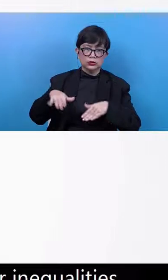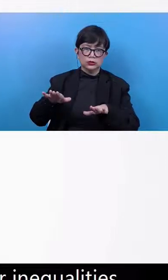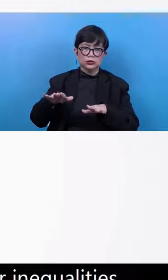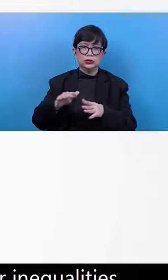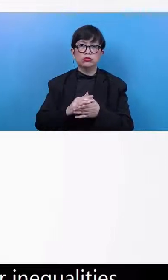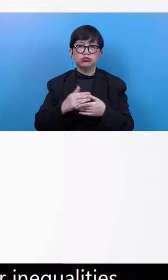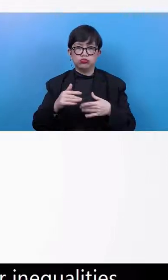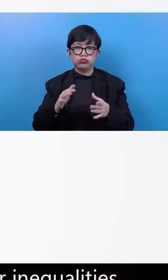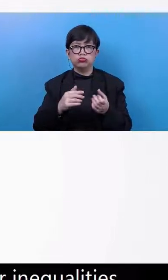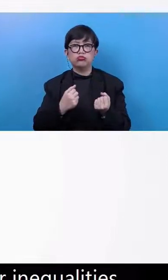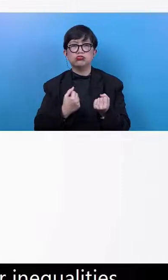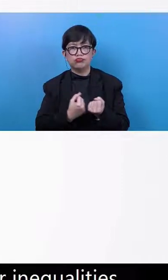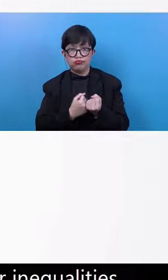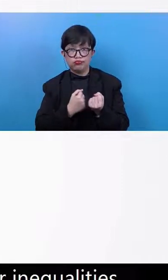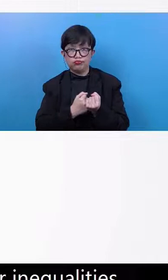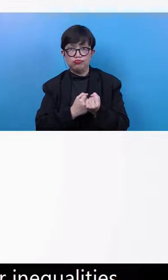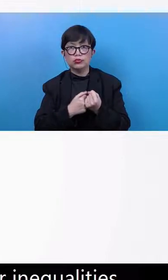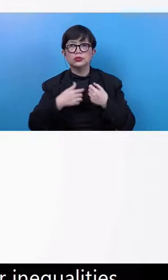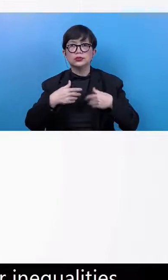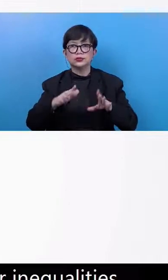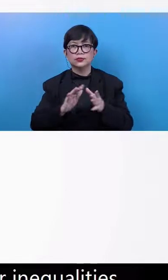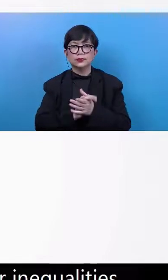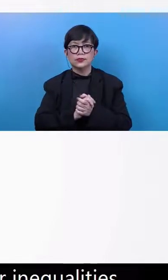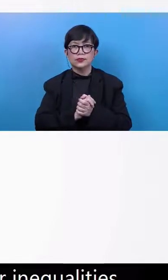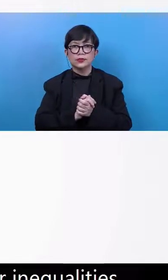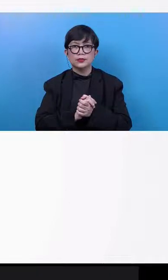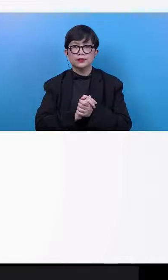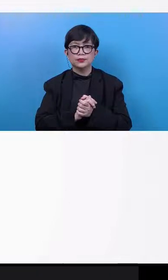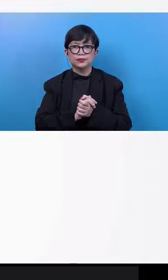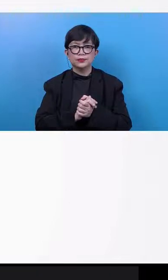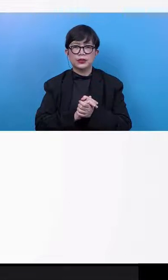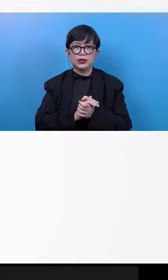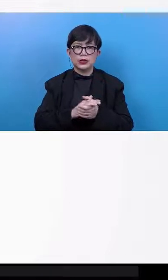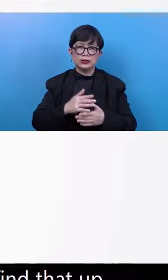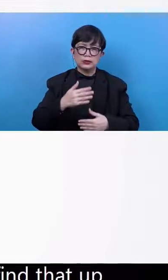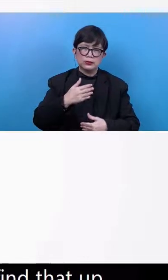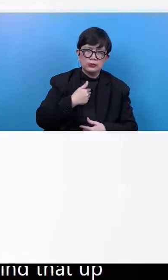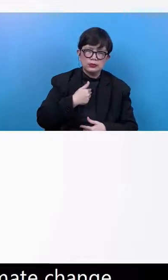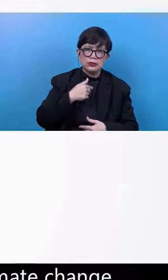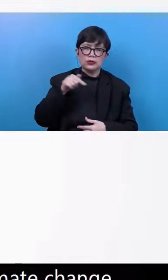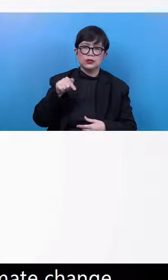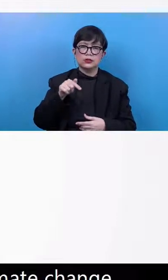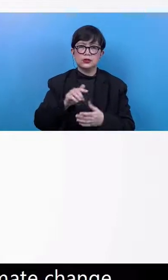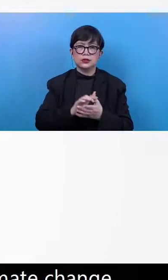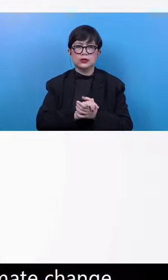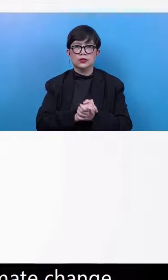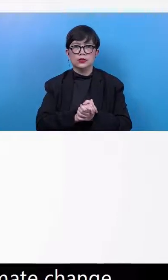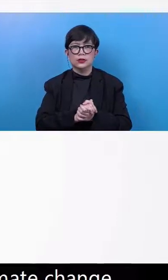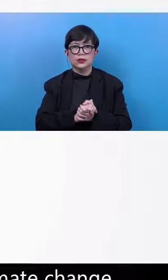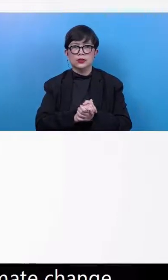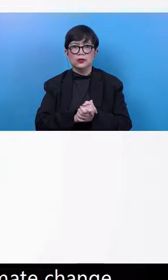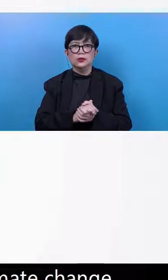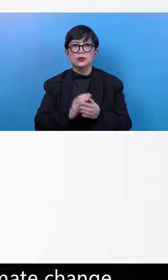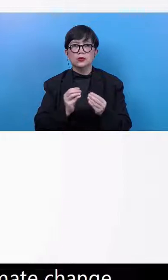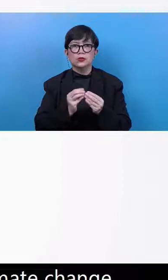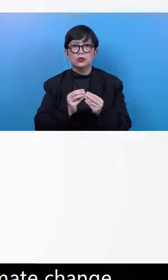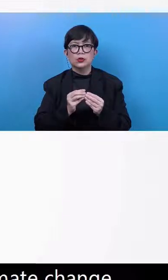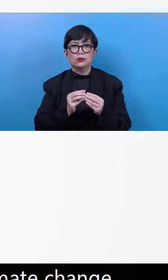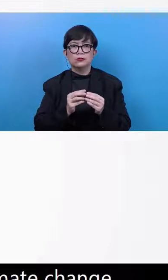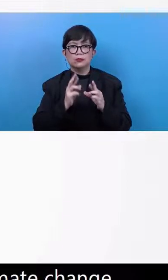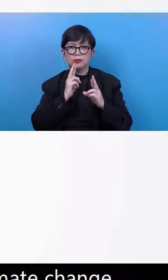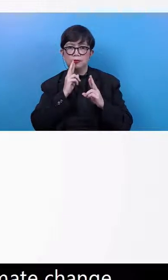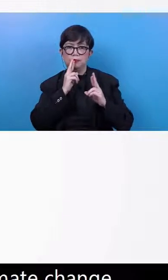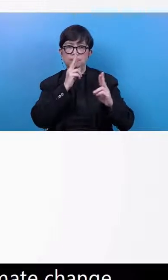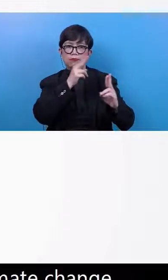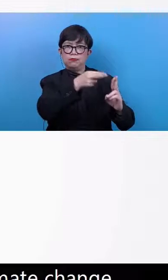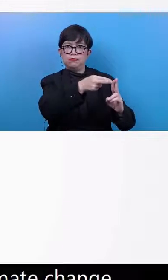consequences. For instance, in that special report, we find that up to 40 million deaths can be attributed to climate